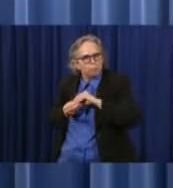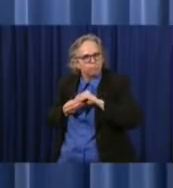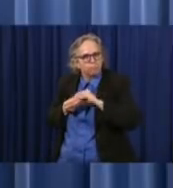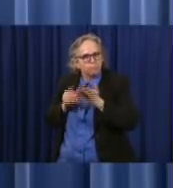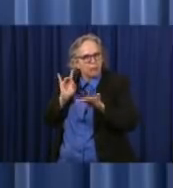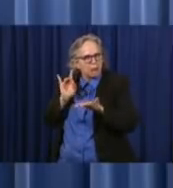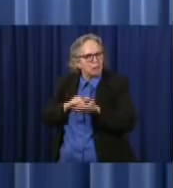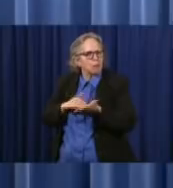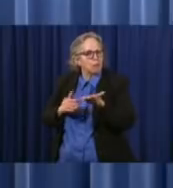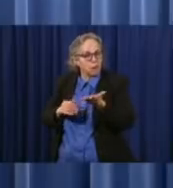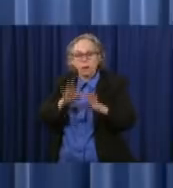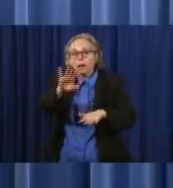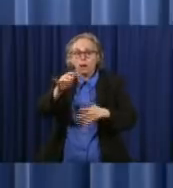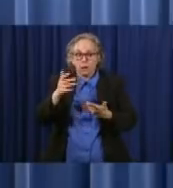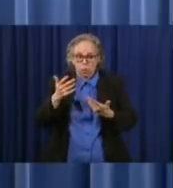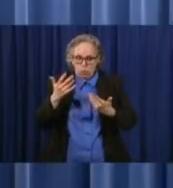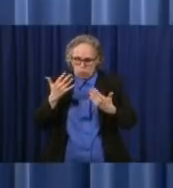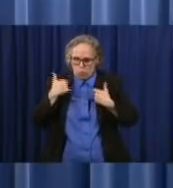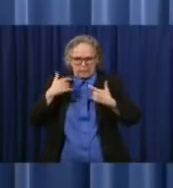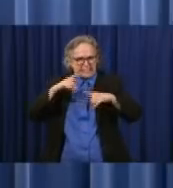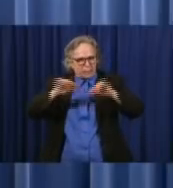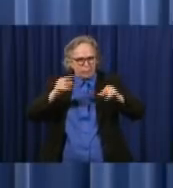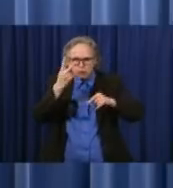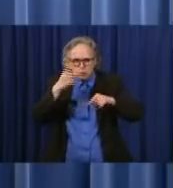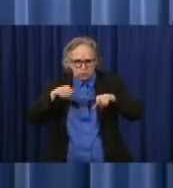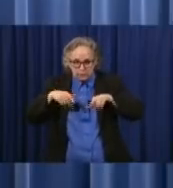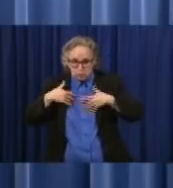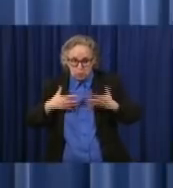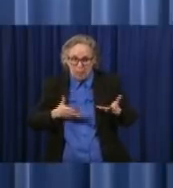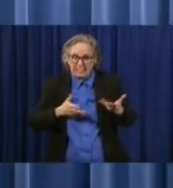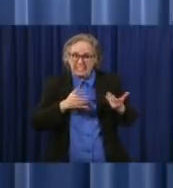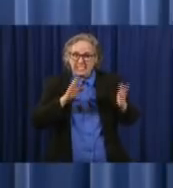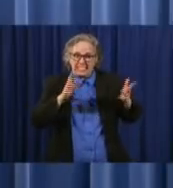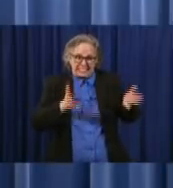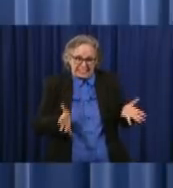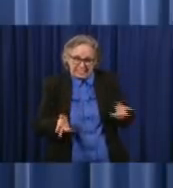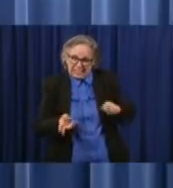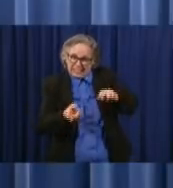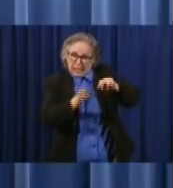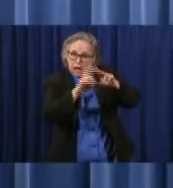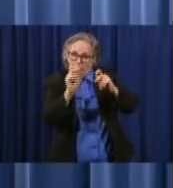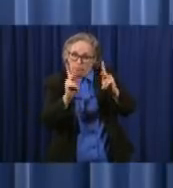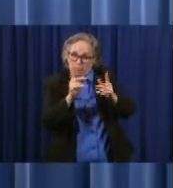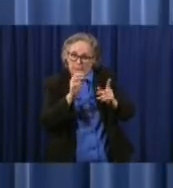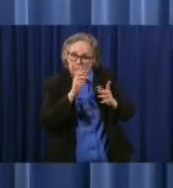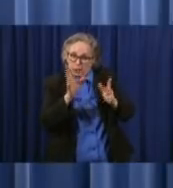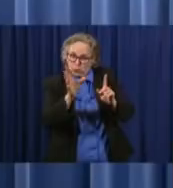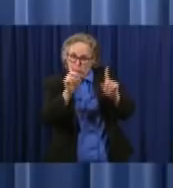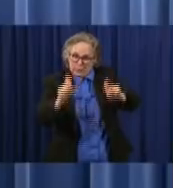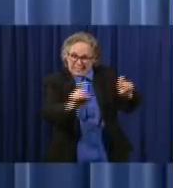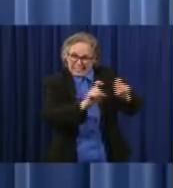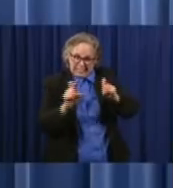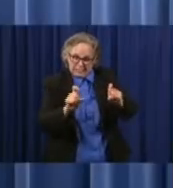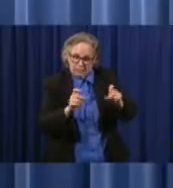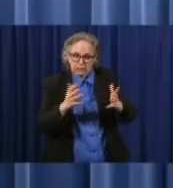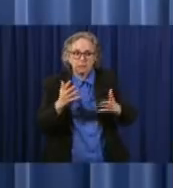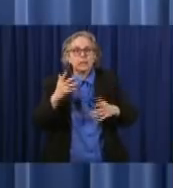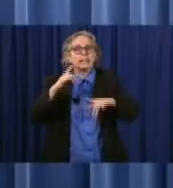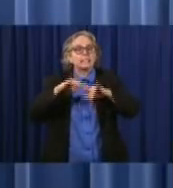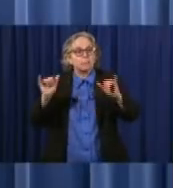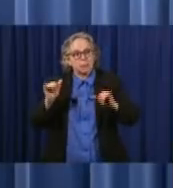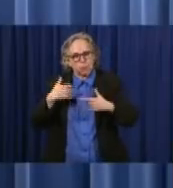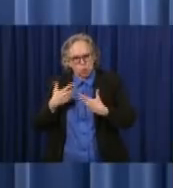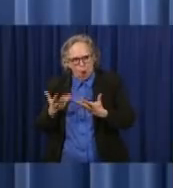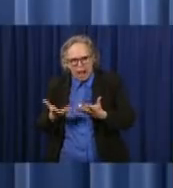is to increase the capacity, but at the same time increase the number of tests that are actually done. That discrepancy between